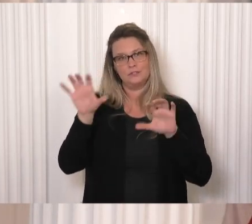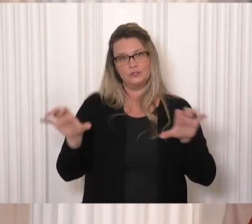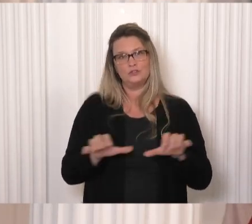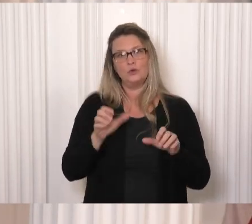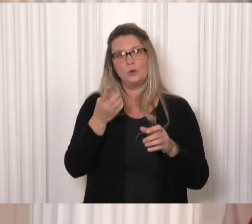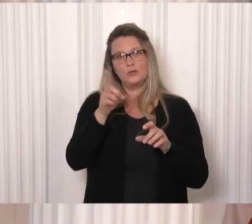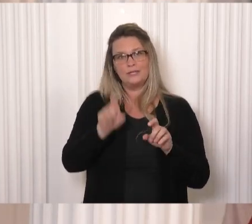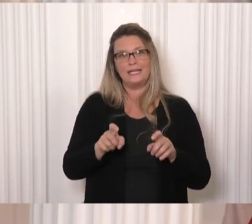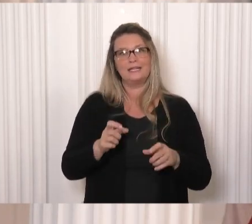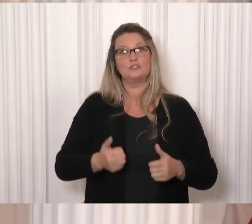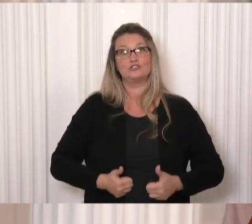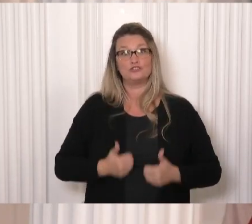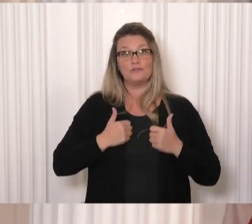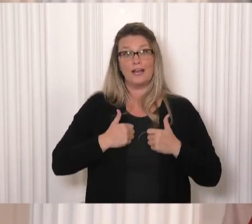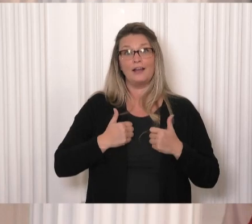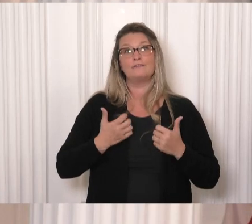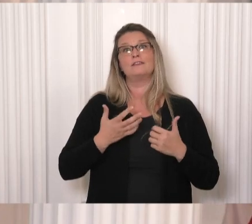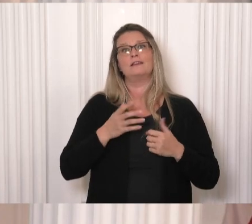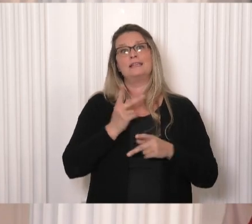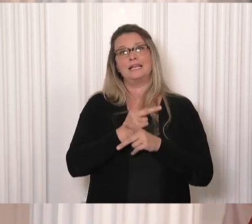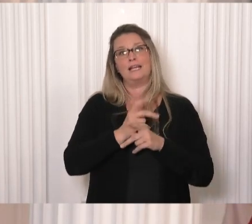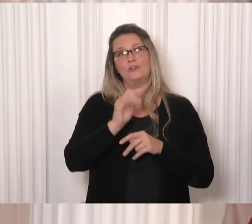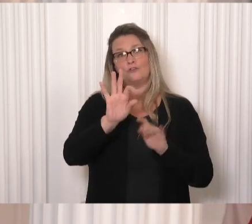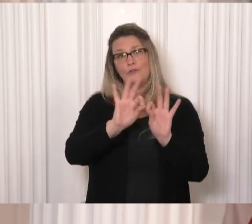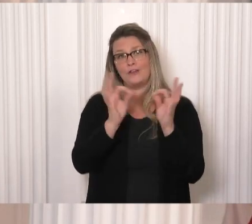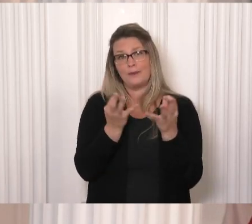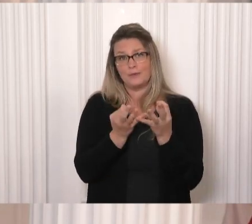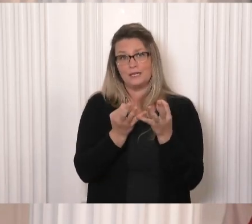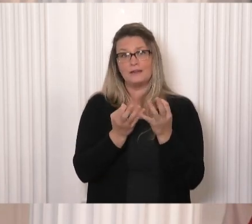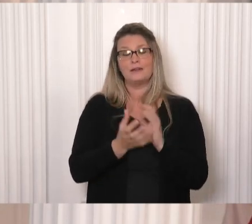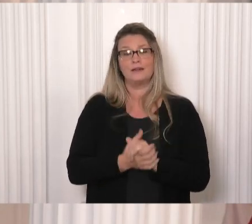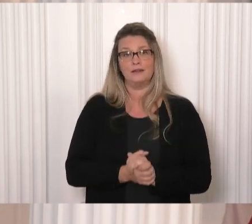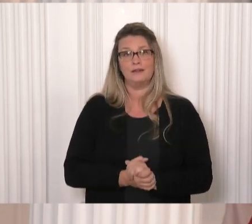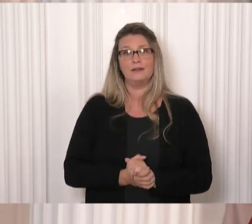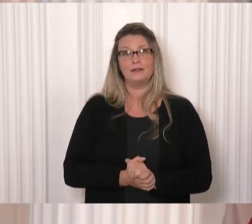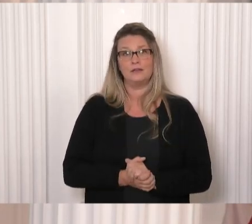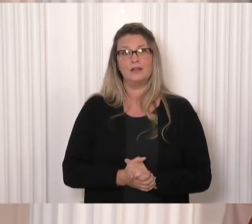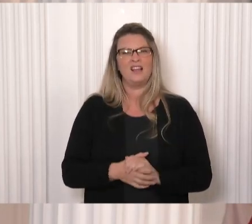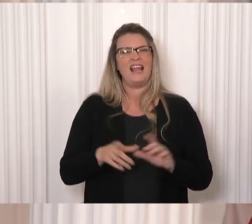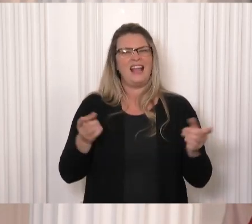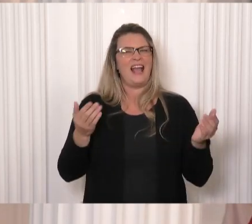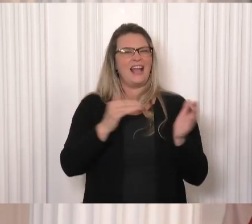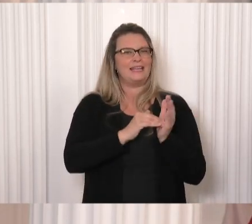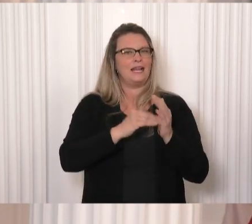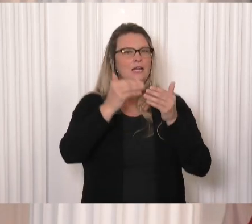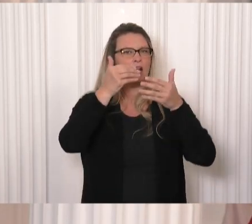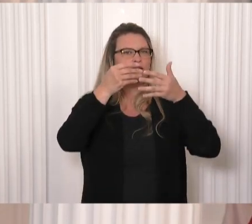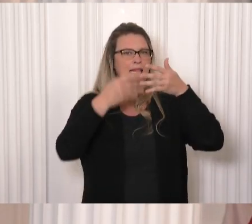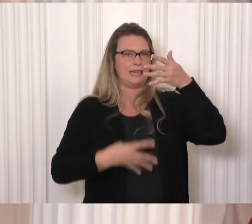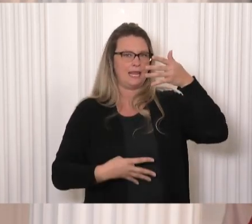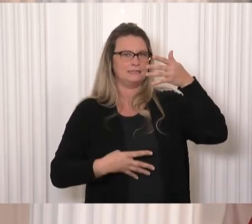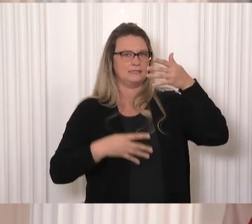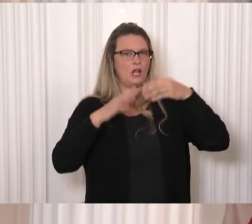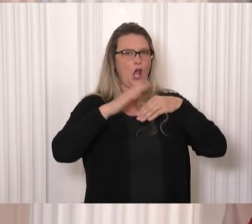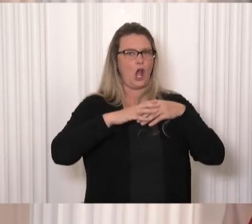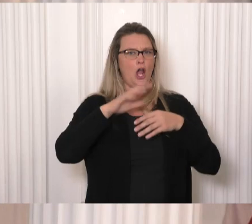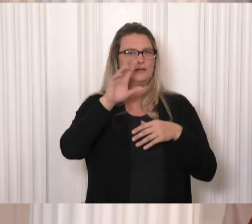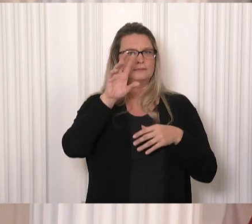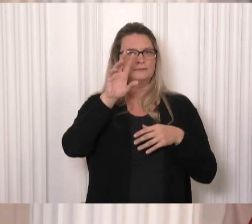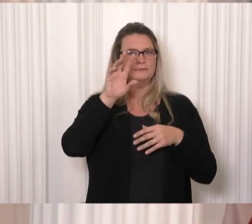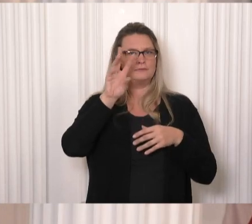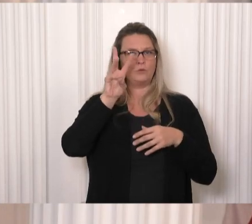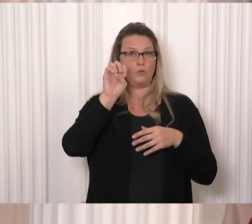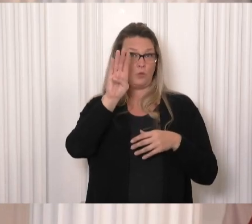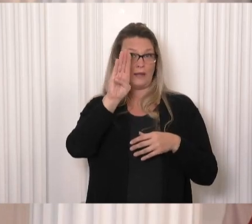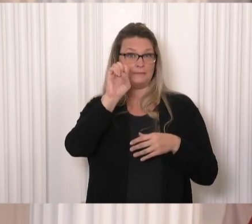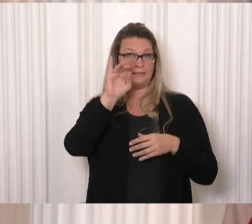family together and take care of their family. So there are lists, and again, it's on the website. The document is on the website that gives a